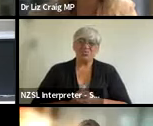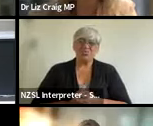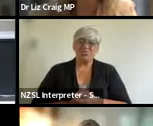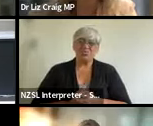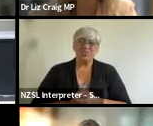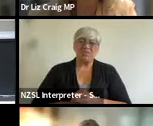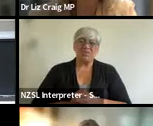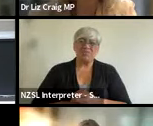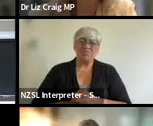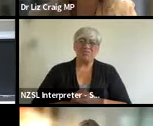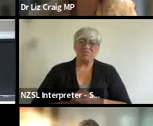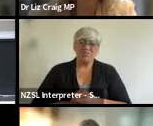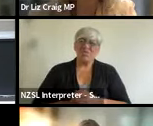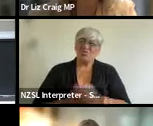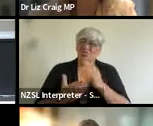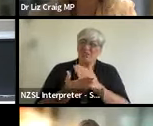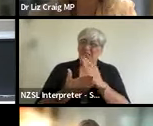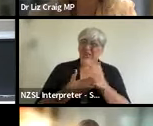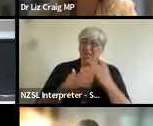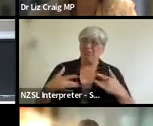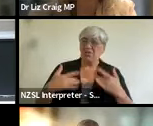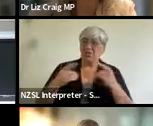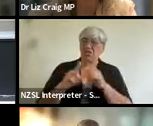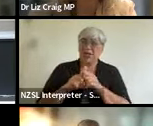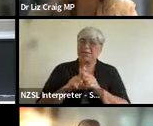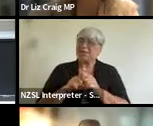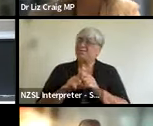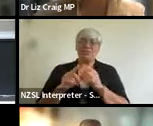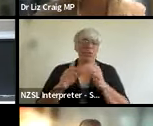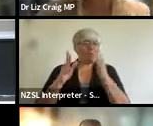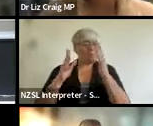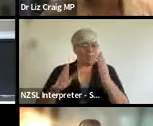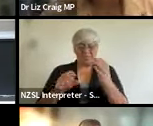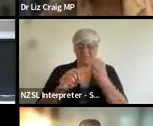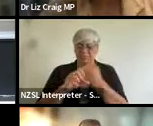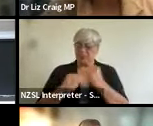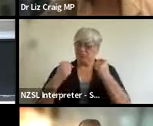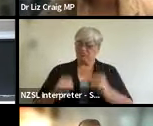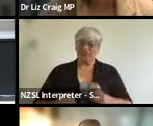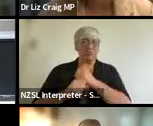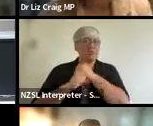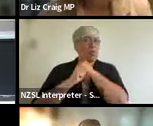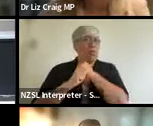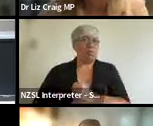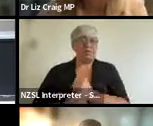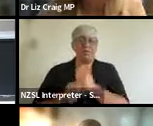there needs to be a commitment for